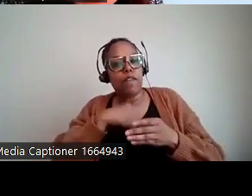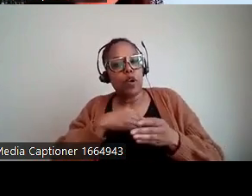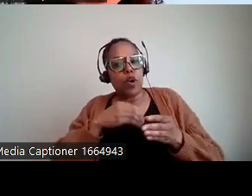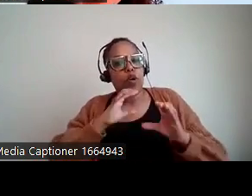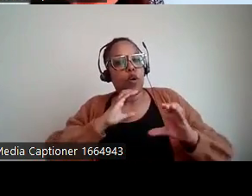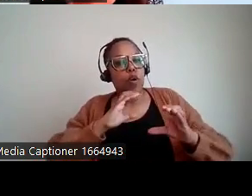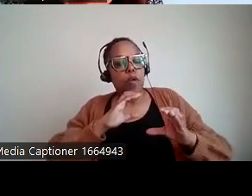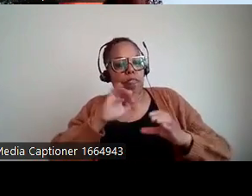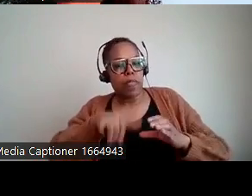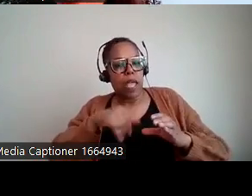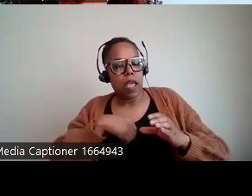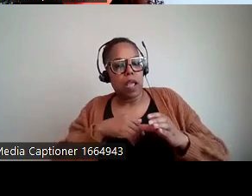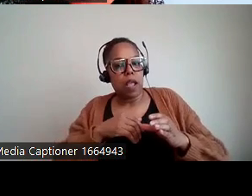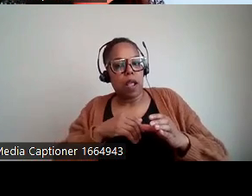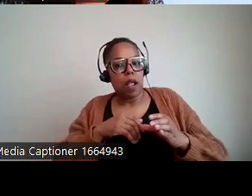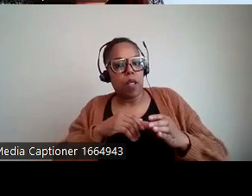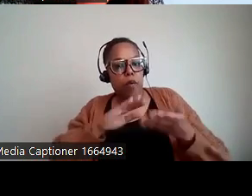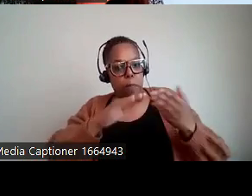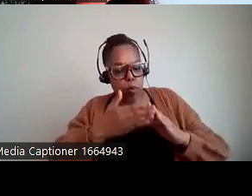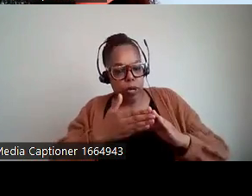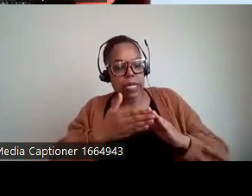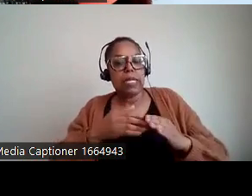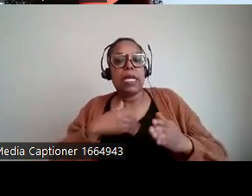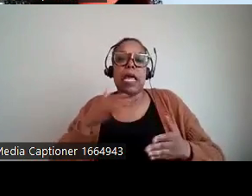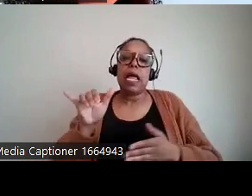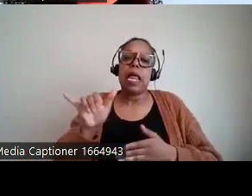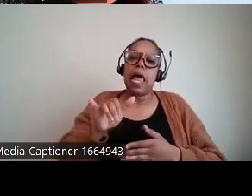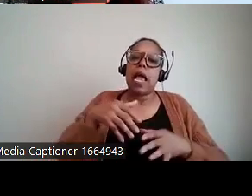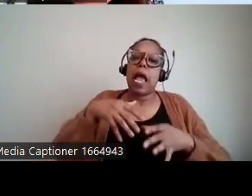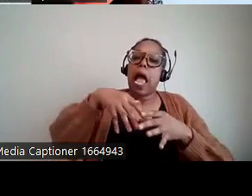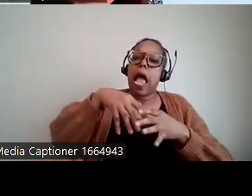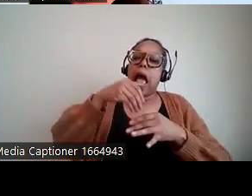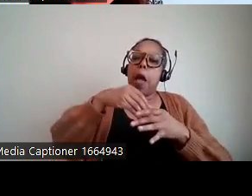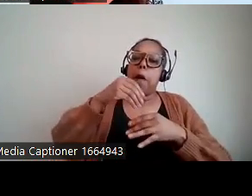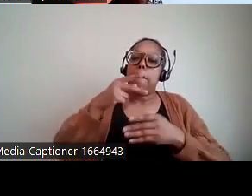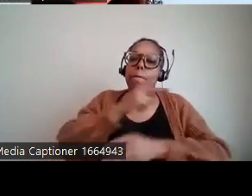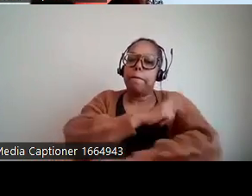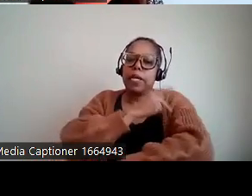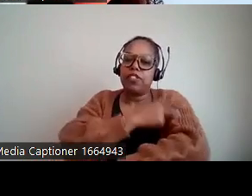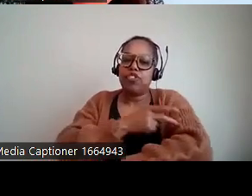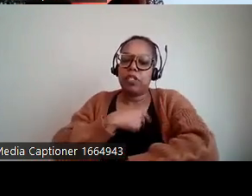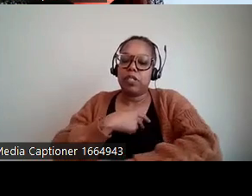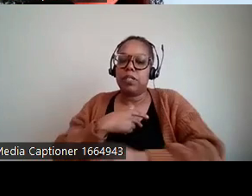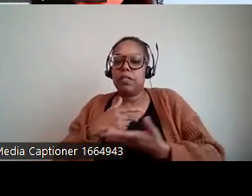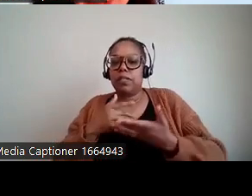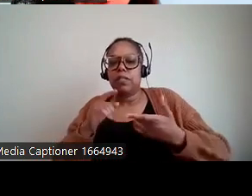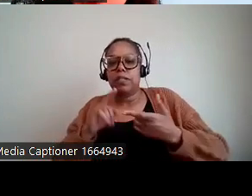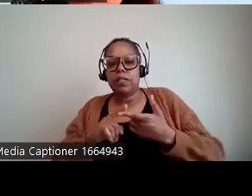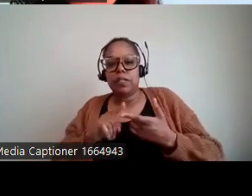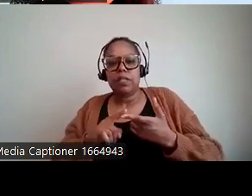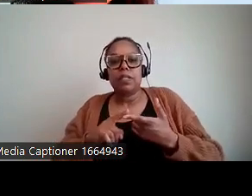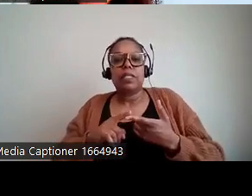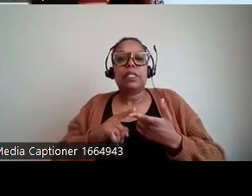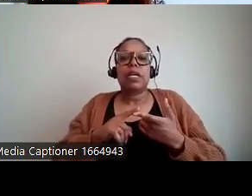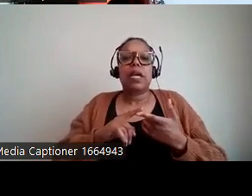to, like outpatient counseling, psychiatrists, APNs, intensive outpatient